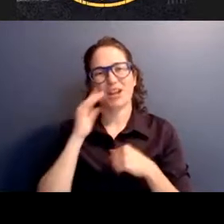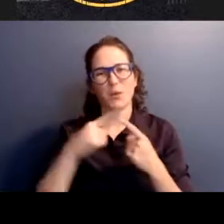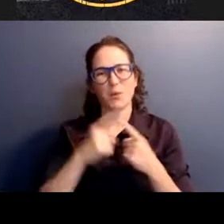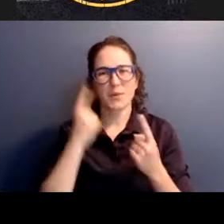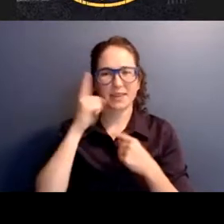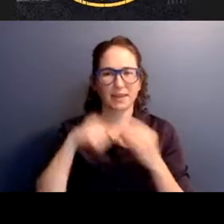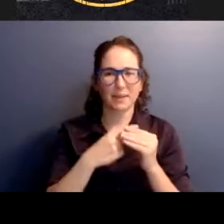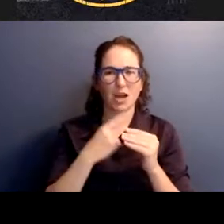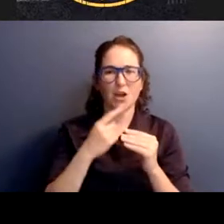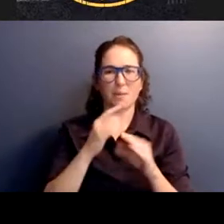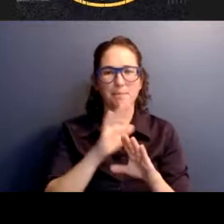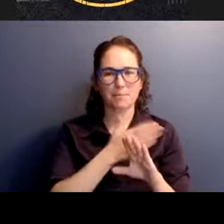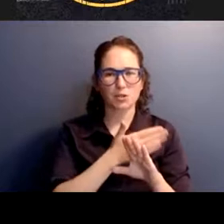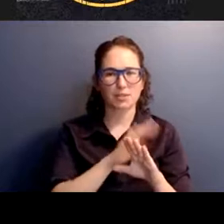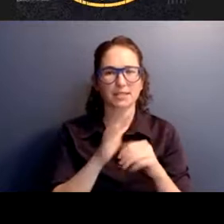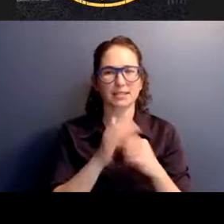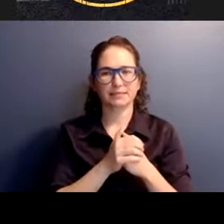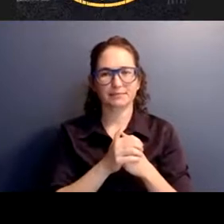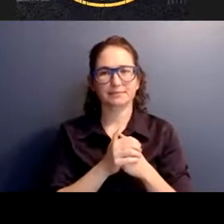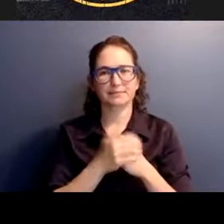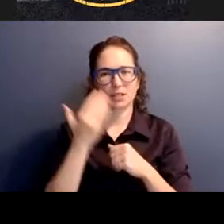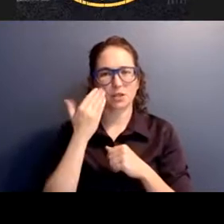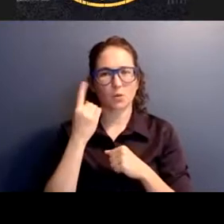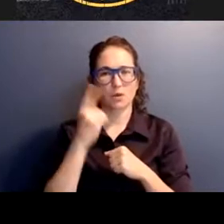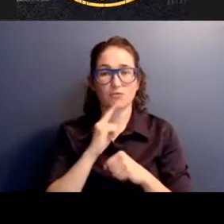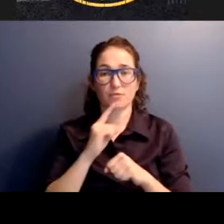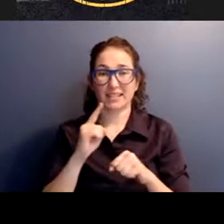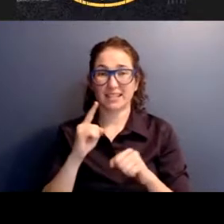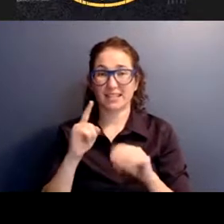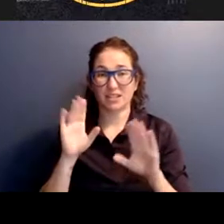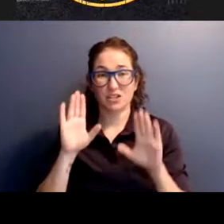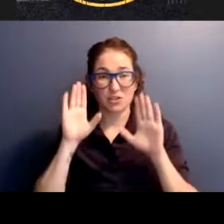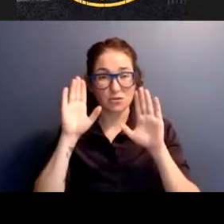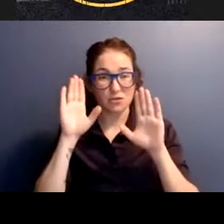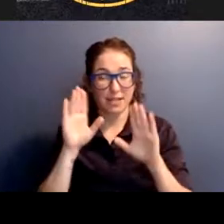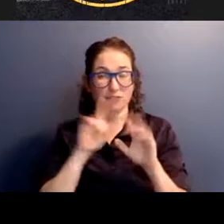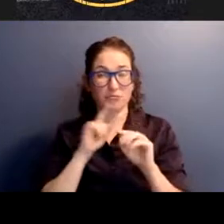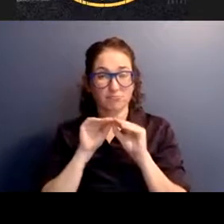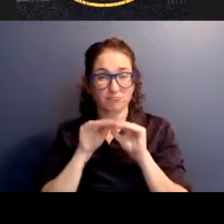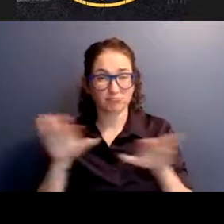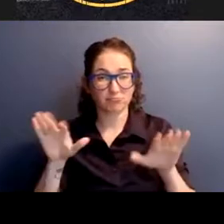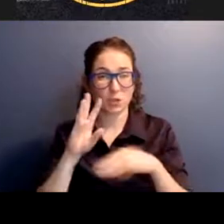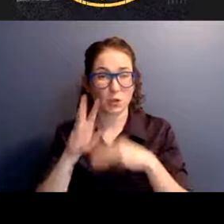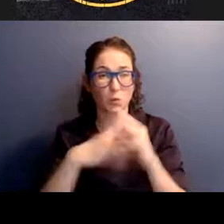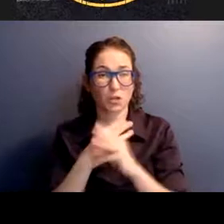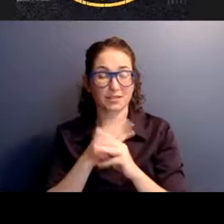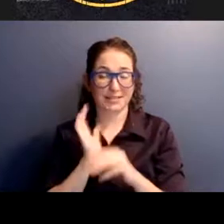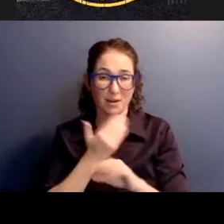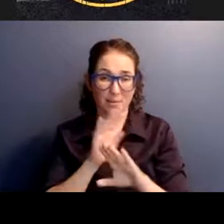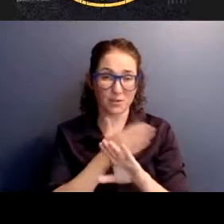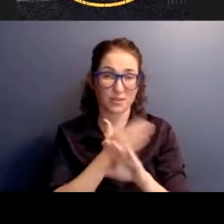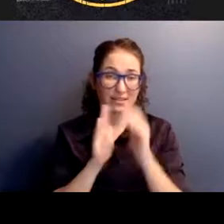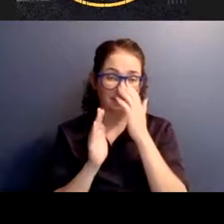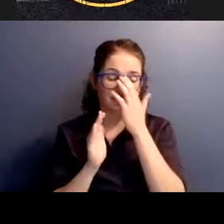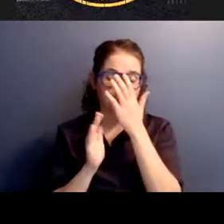music, one of the greatest exports of the United States to the world is our music and our